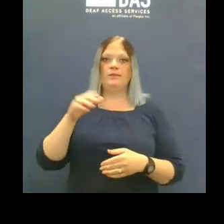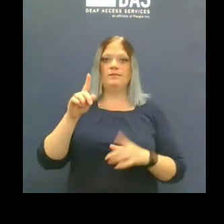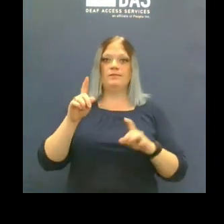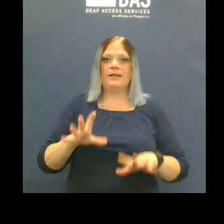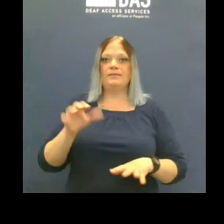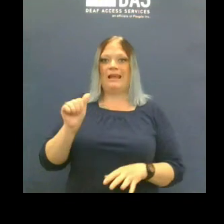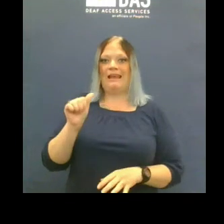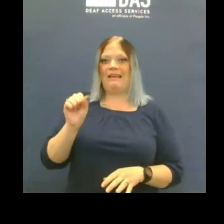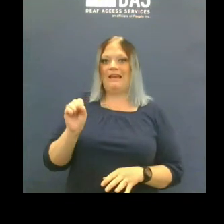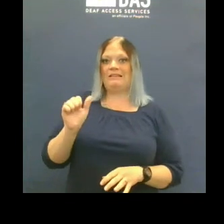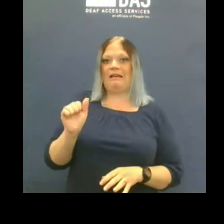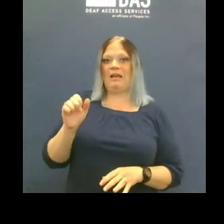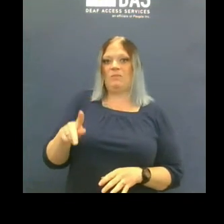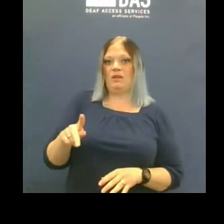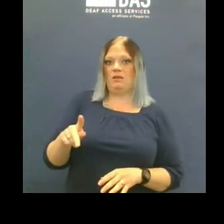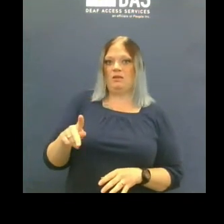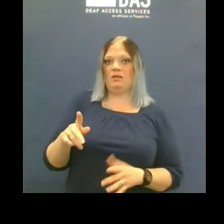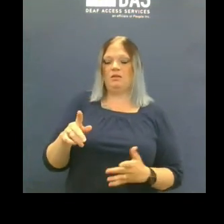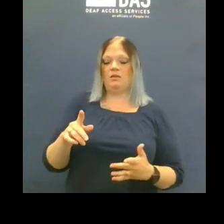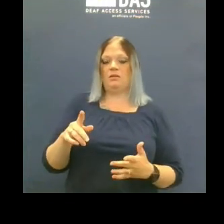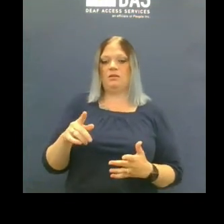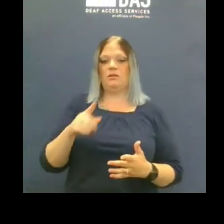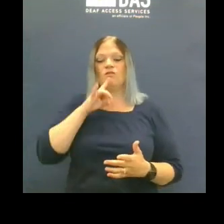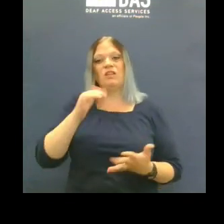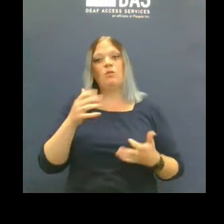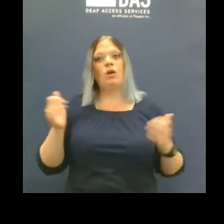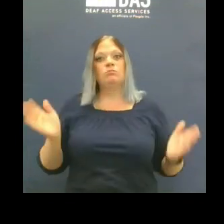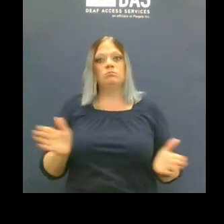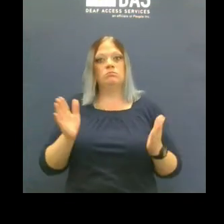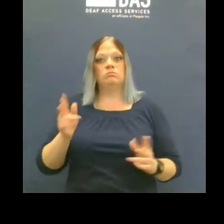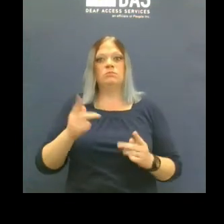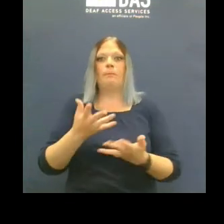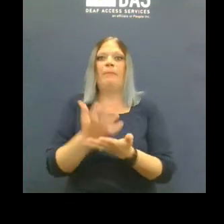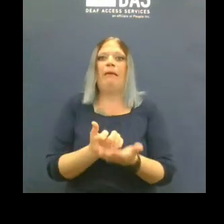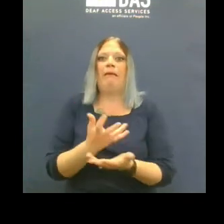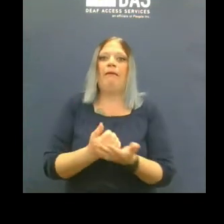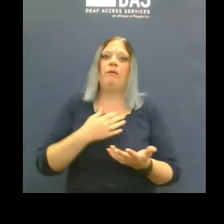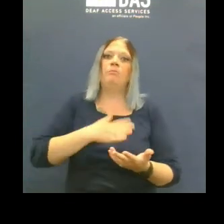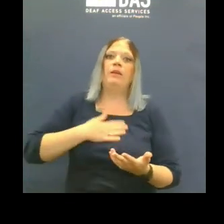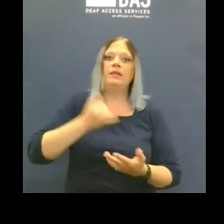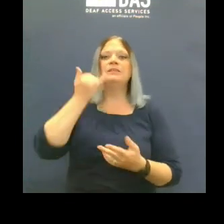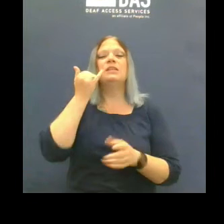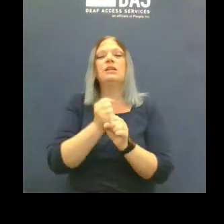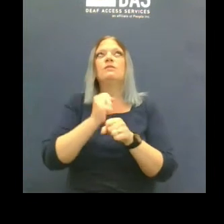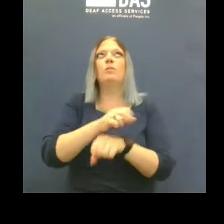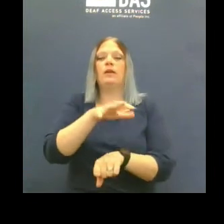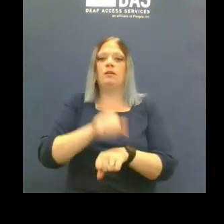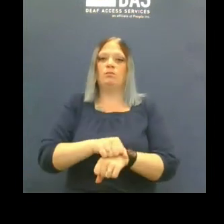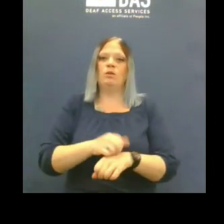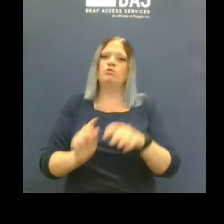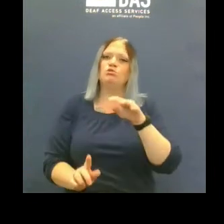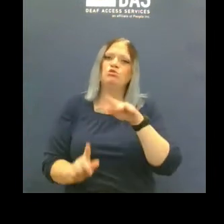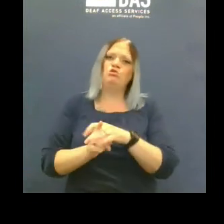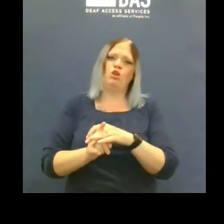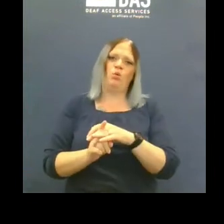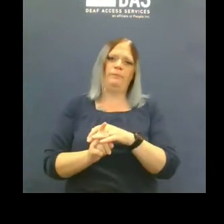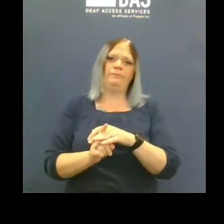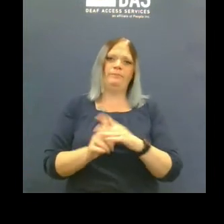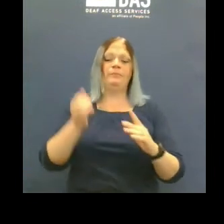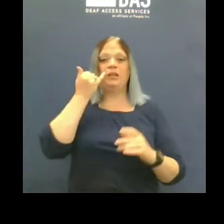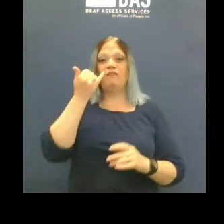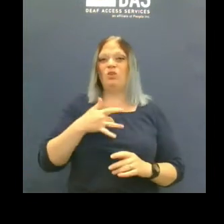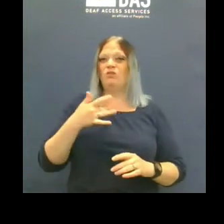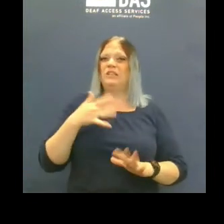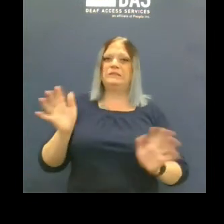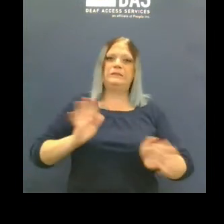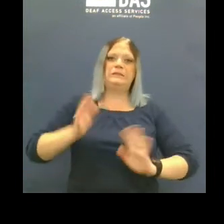ASAP. So, and also we really want to encourage people, please, begging you, if you make an appointment, please show up. And if you feel that